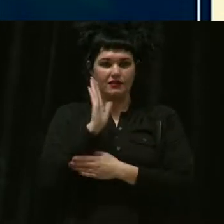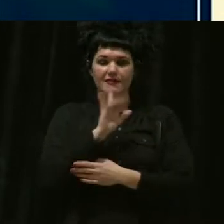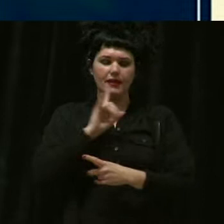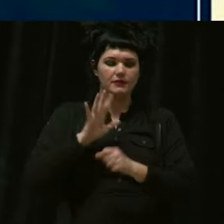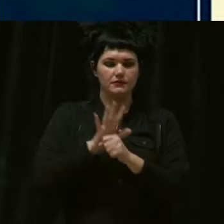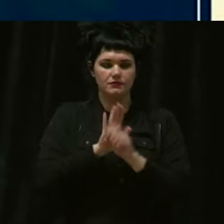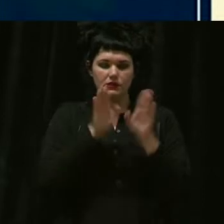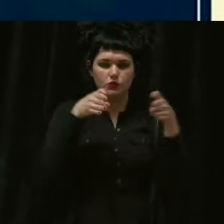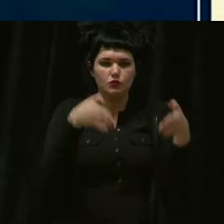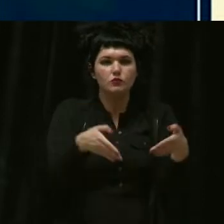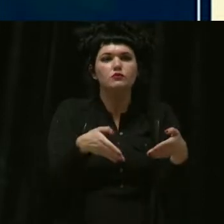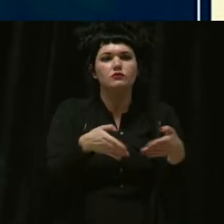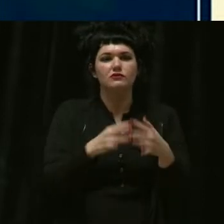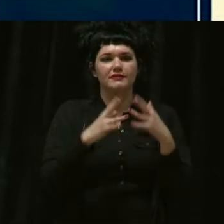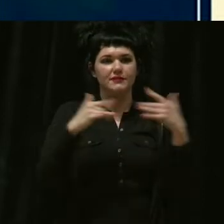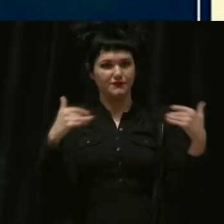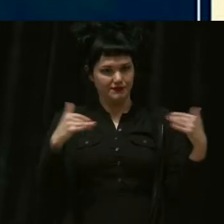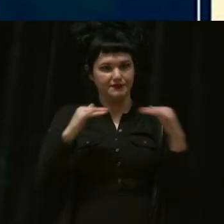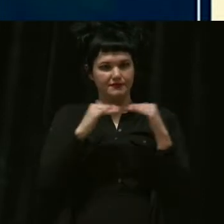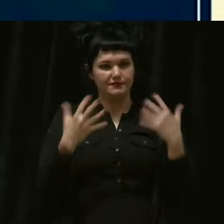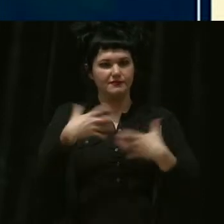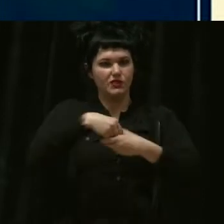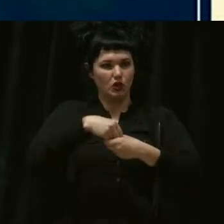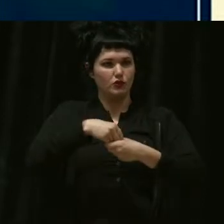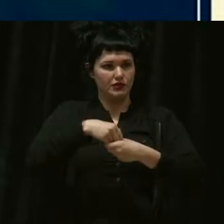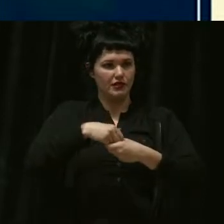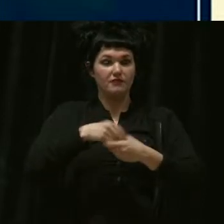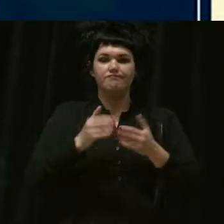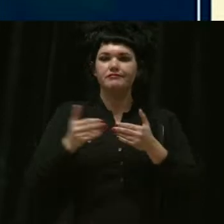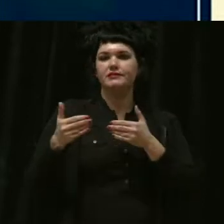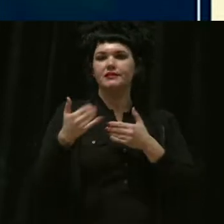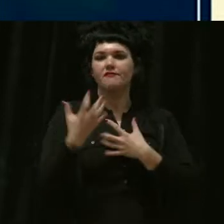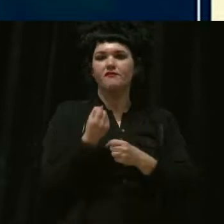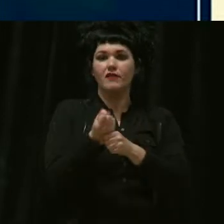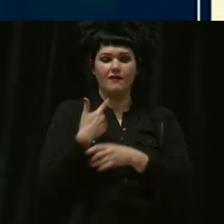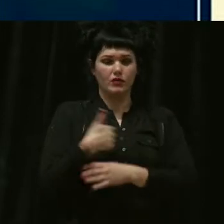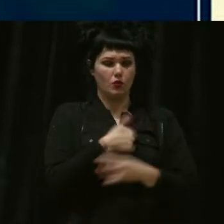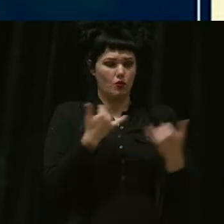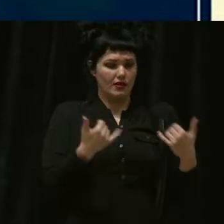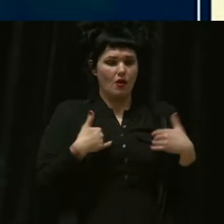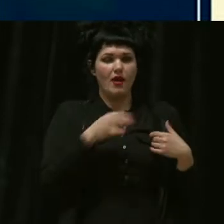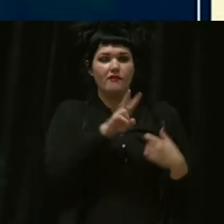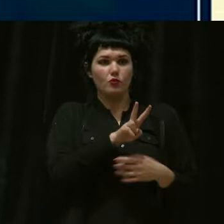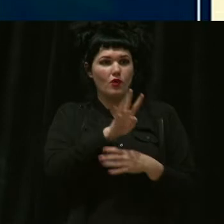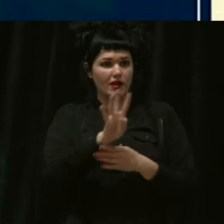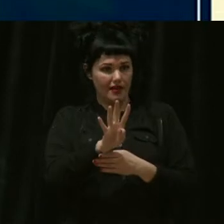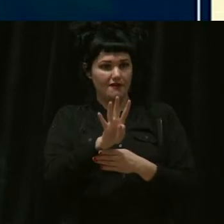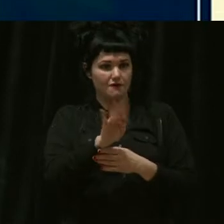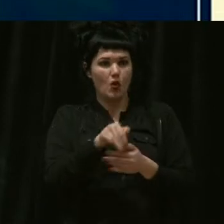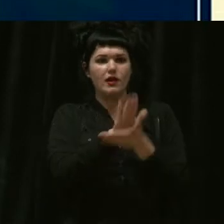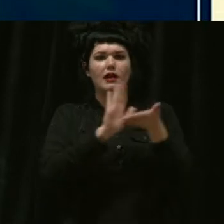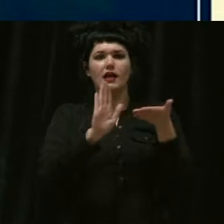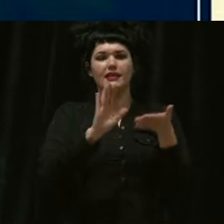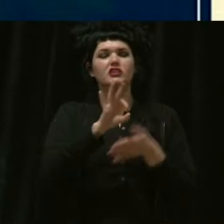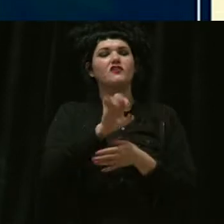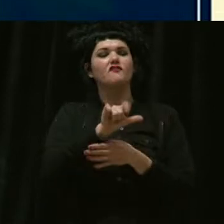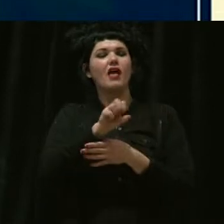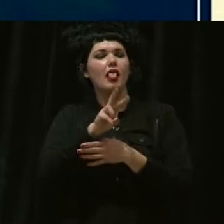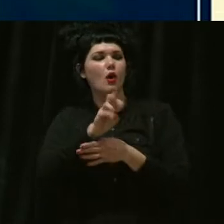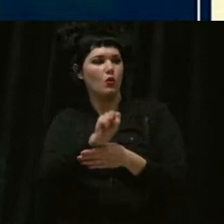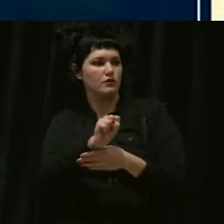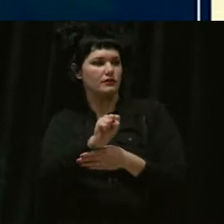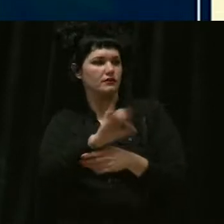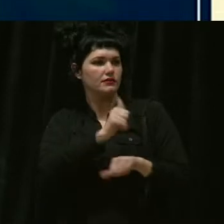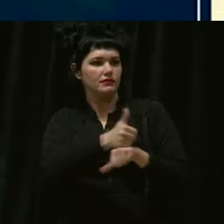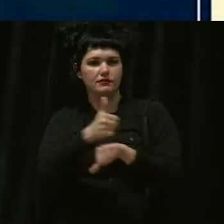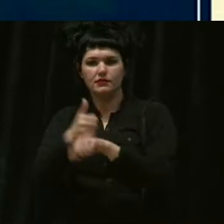inclusion over the next 5 years. We already have 24 collegiate fellows that are currently in place. Now,